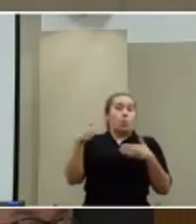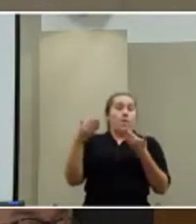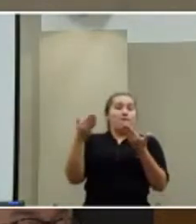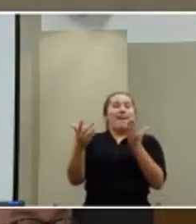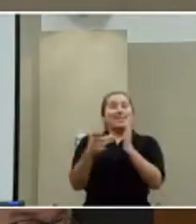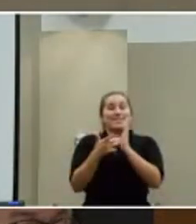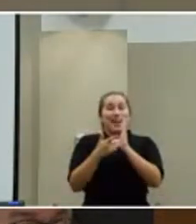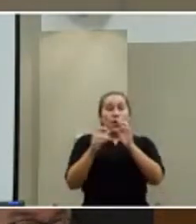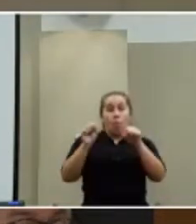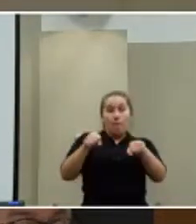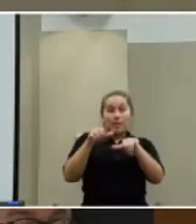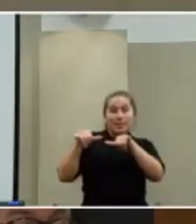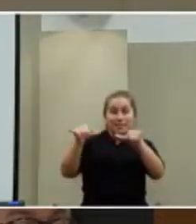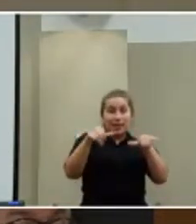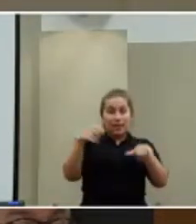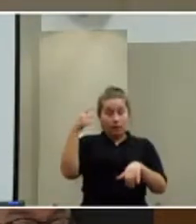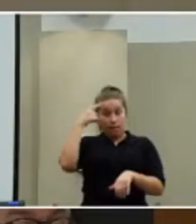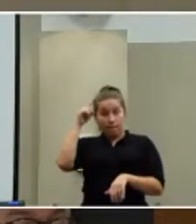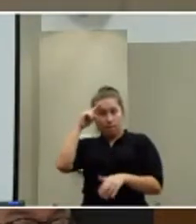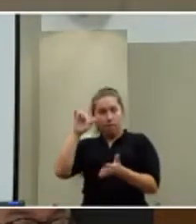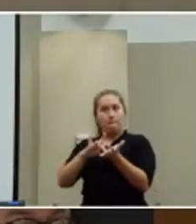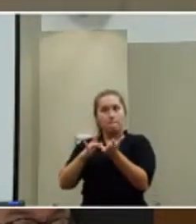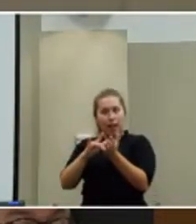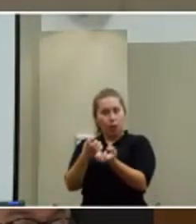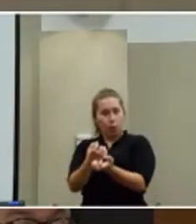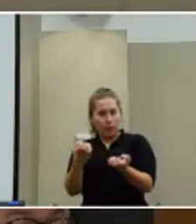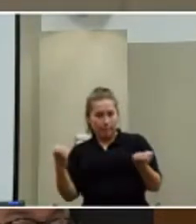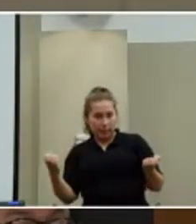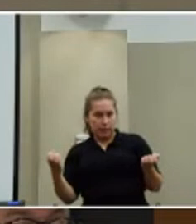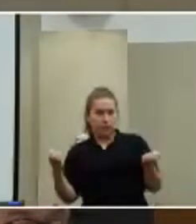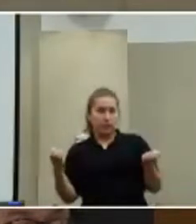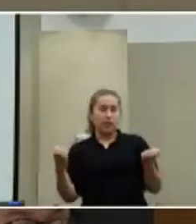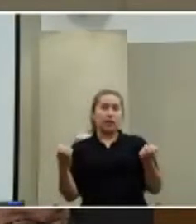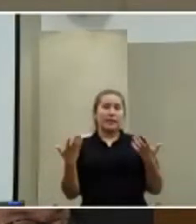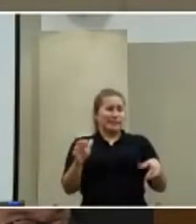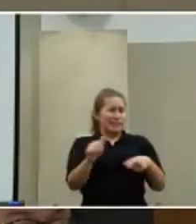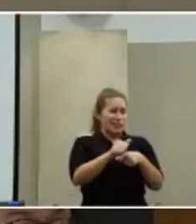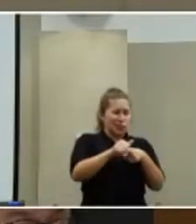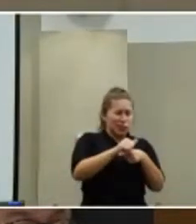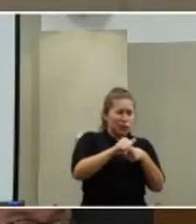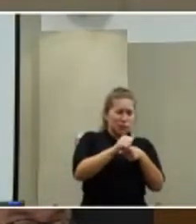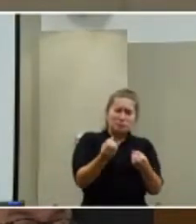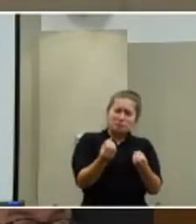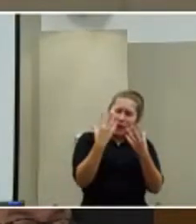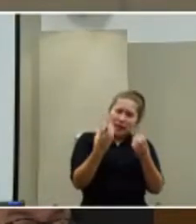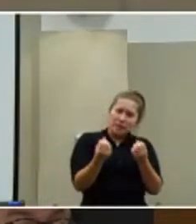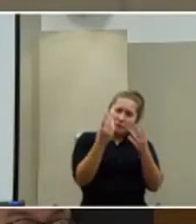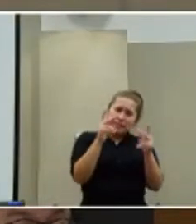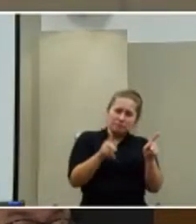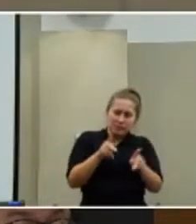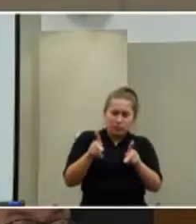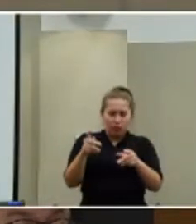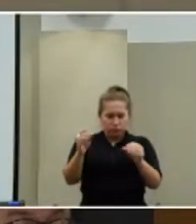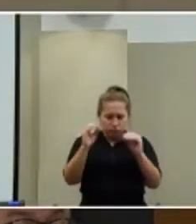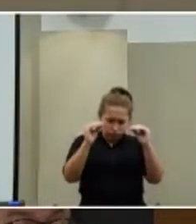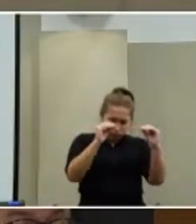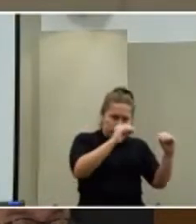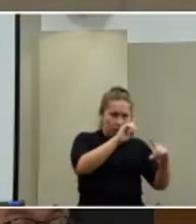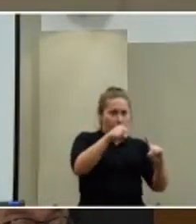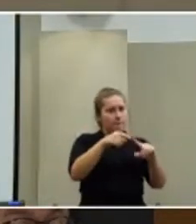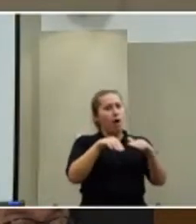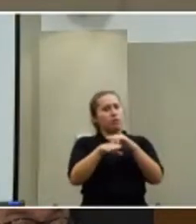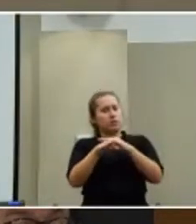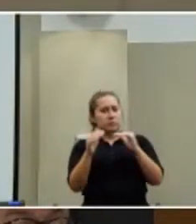standards for medical diagnostic equipment and have trained thousands of individuals on accessibility standards